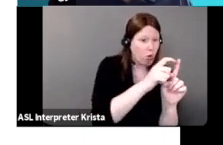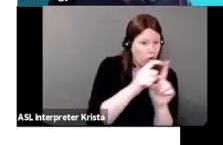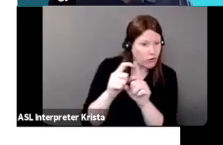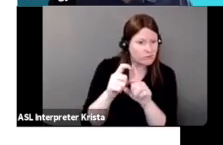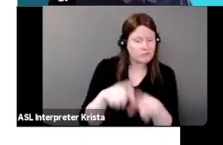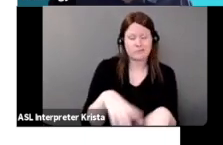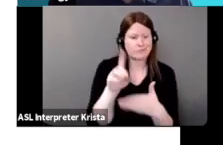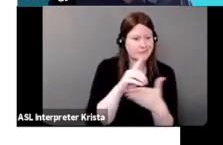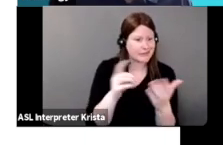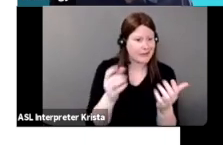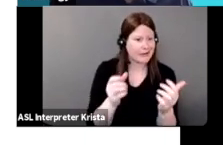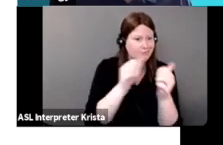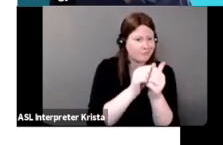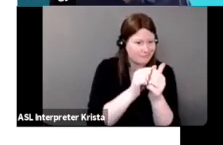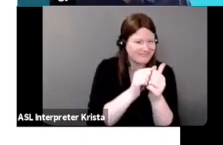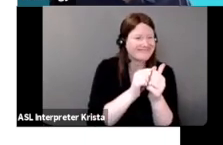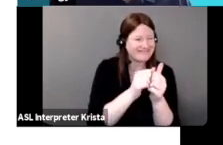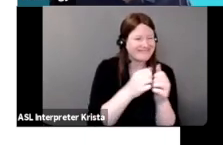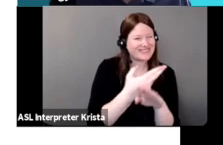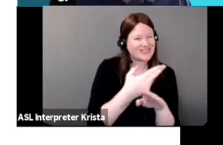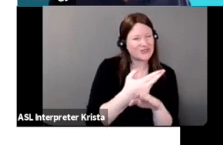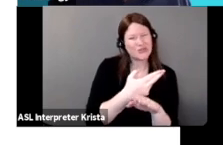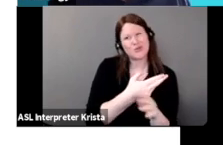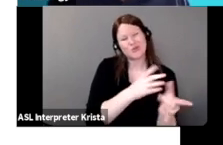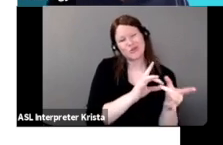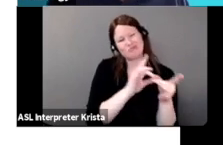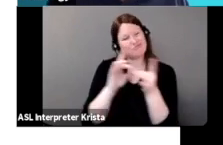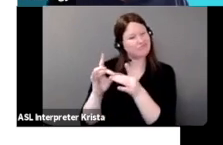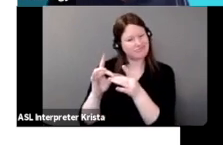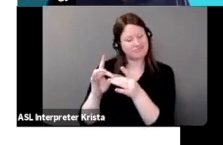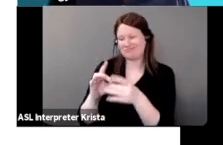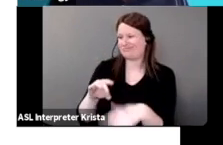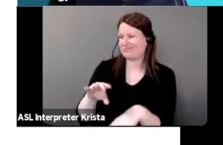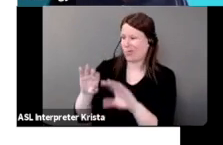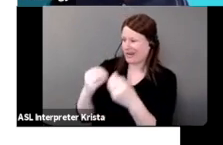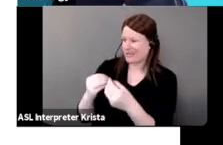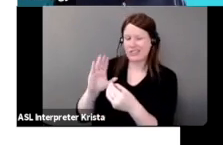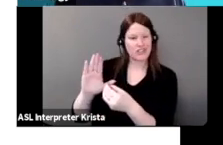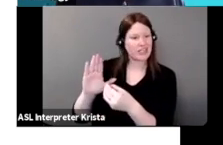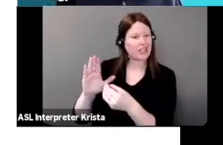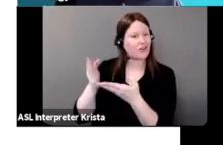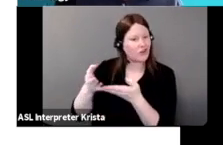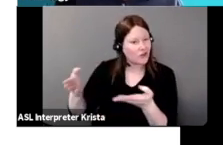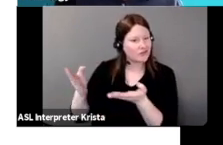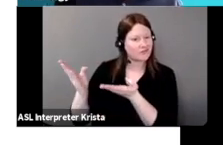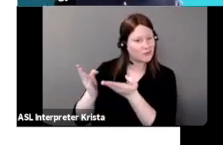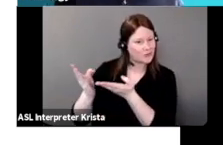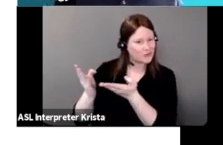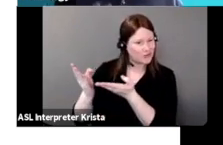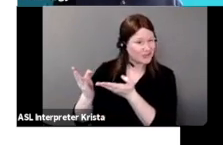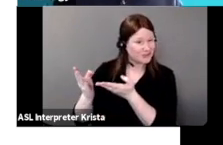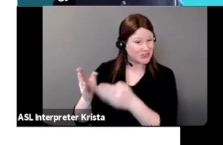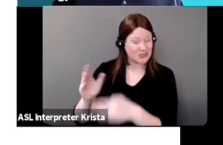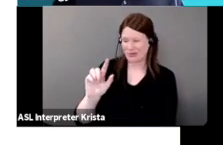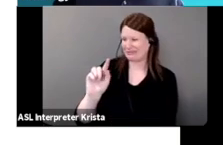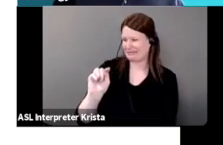goods and services of an organization. As the word trademark itself implies,